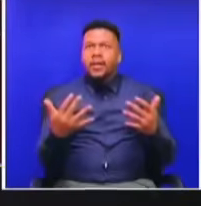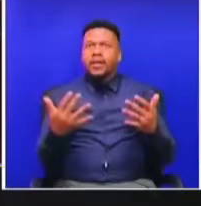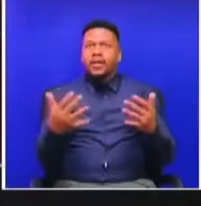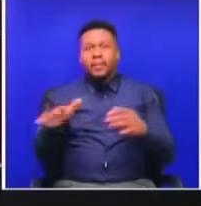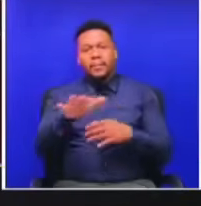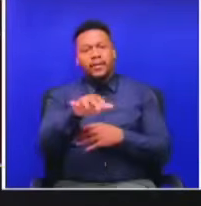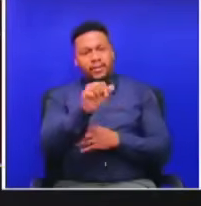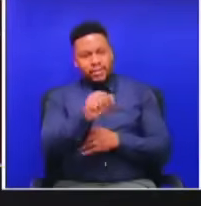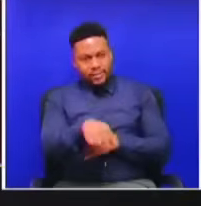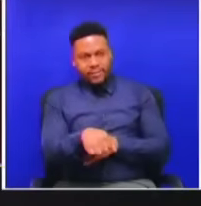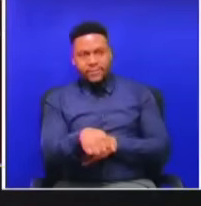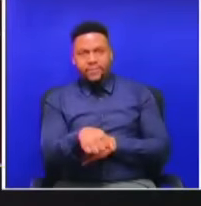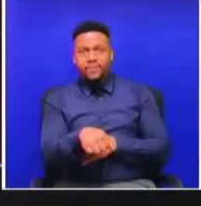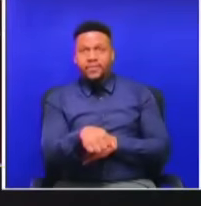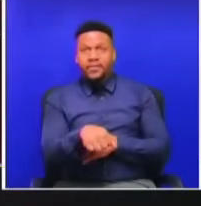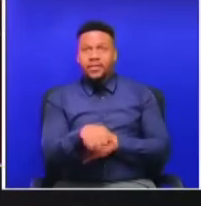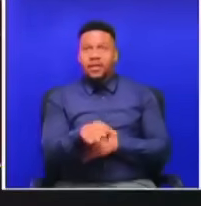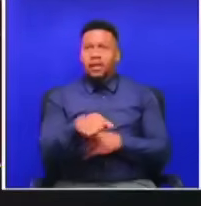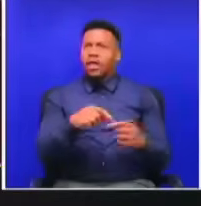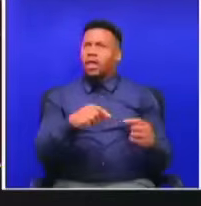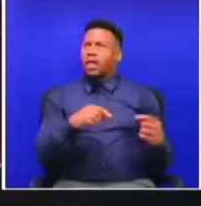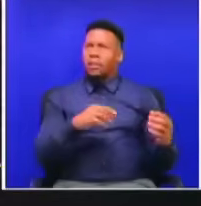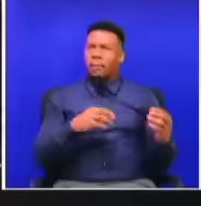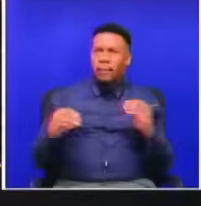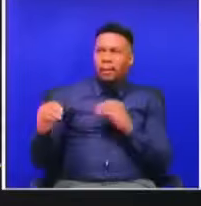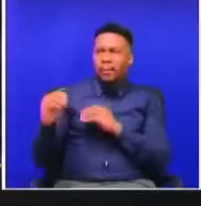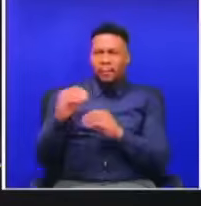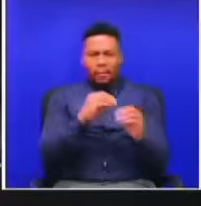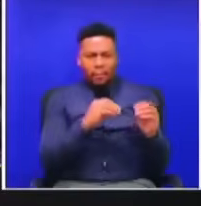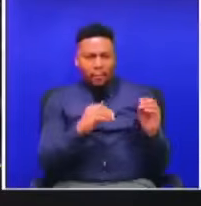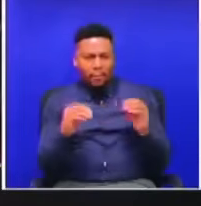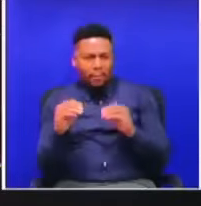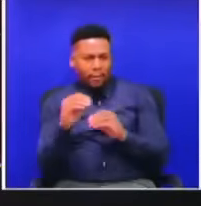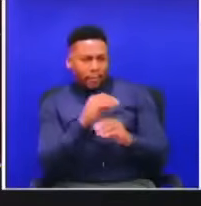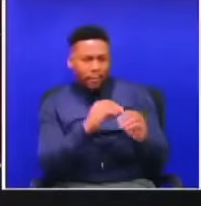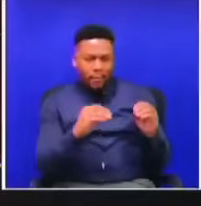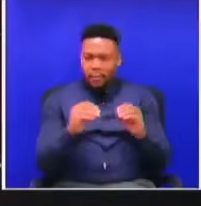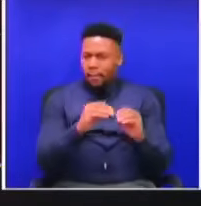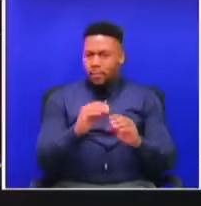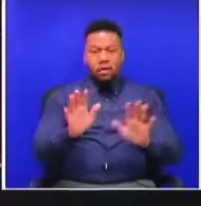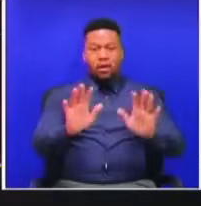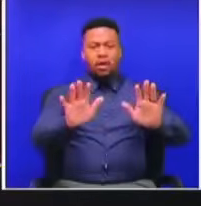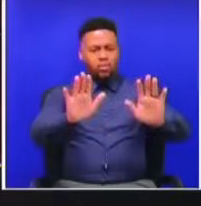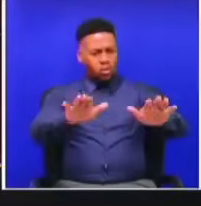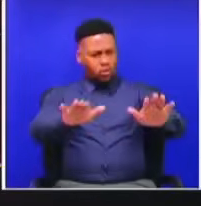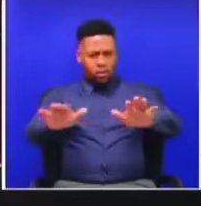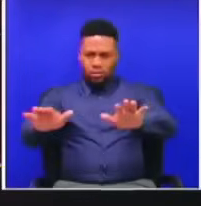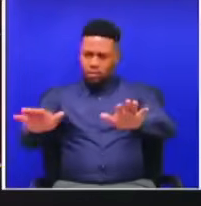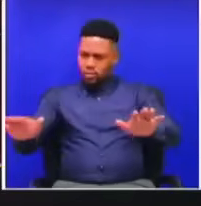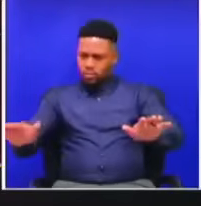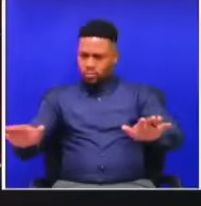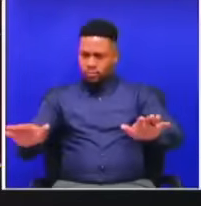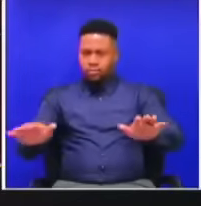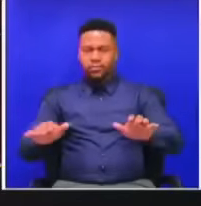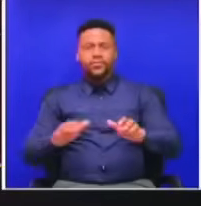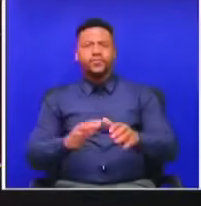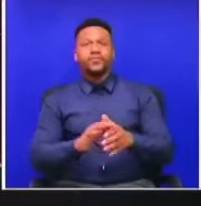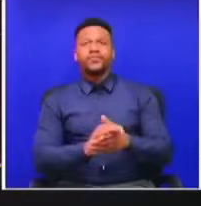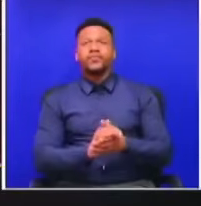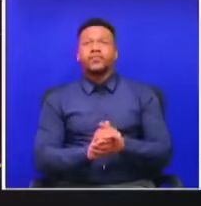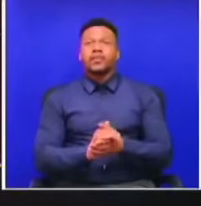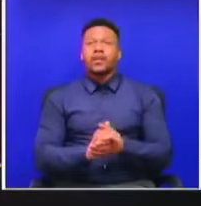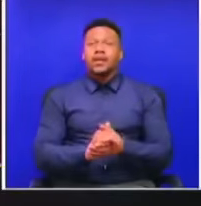they must then say, you know, Order, honorable members. the taps don't have water